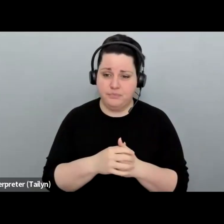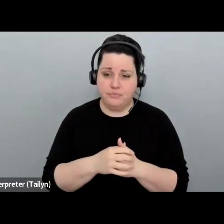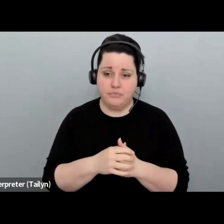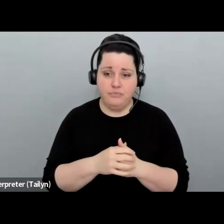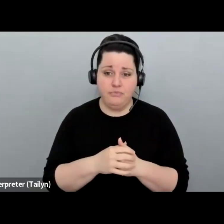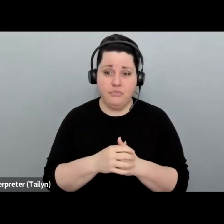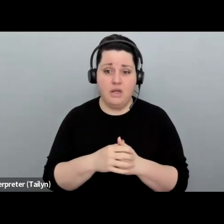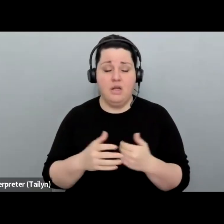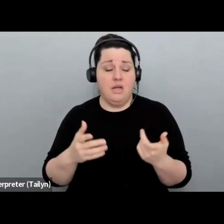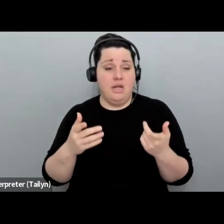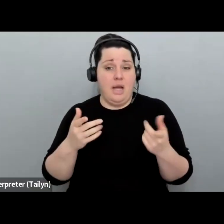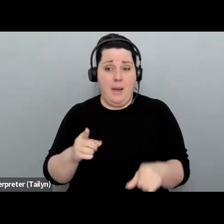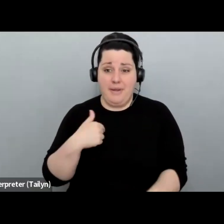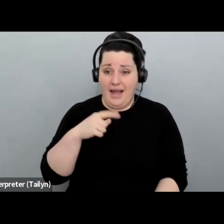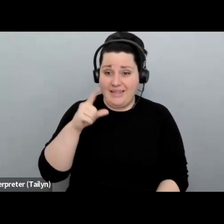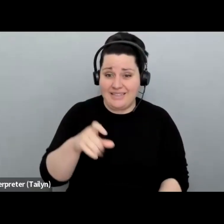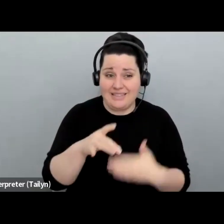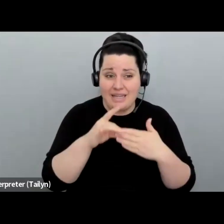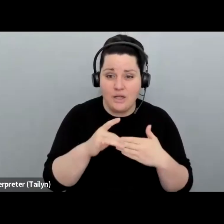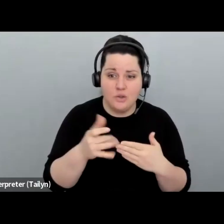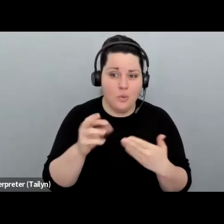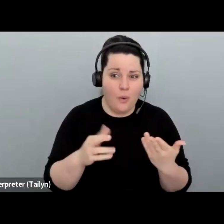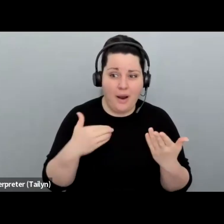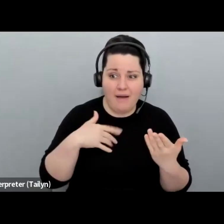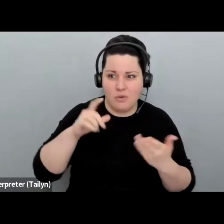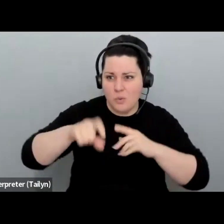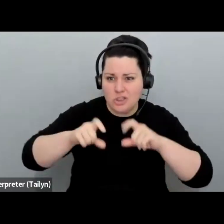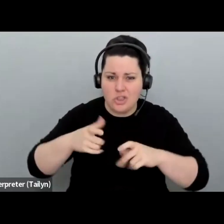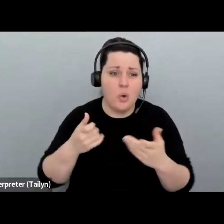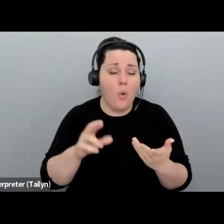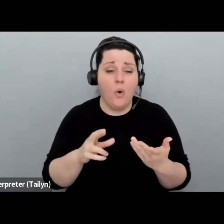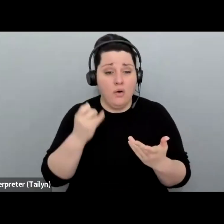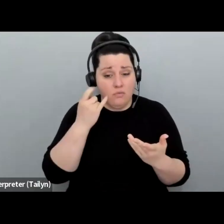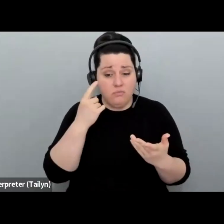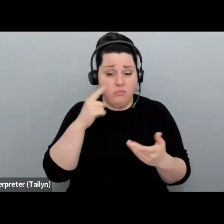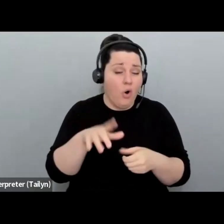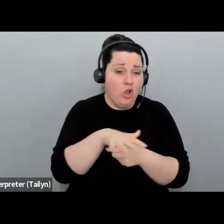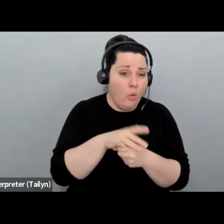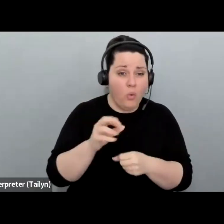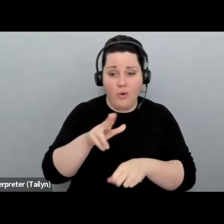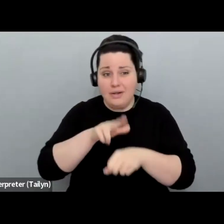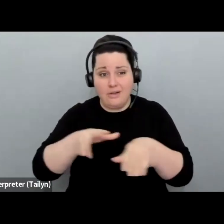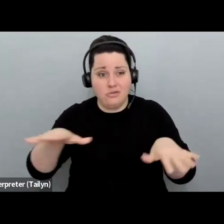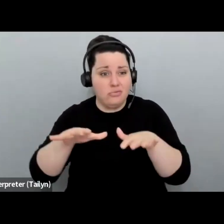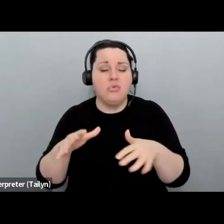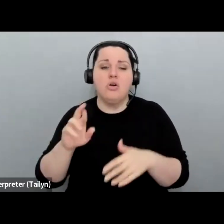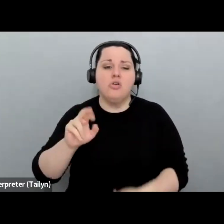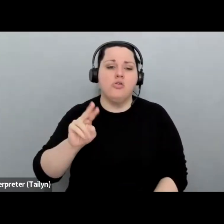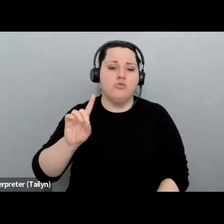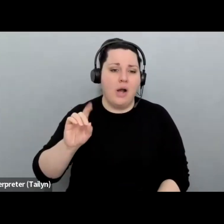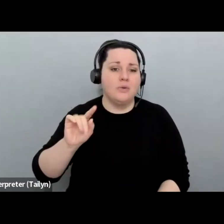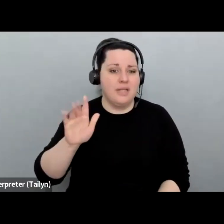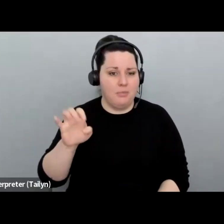When I look for guidance or I have a naughty question, whether it's at the local or national level, the Roundtable is always